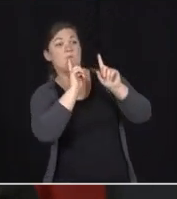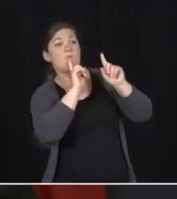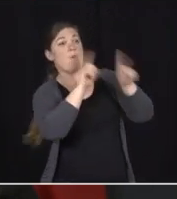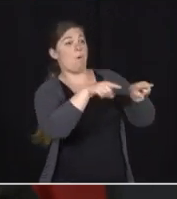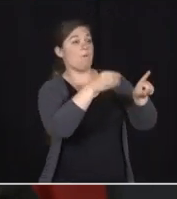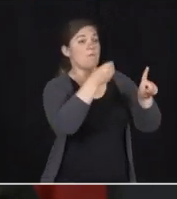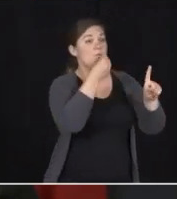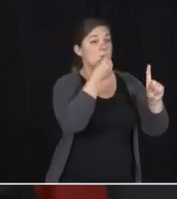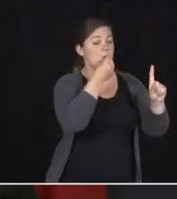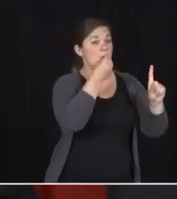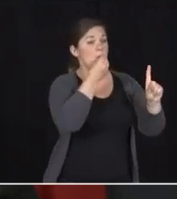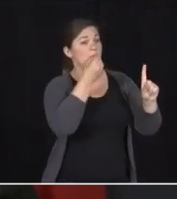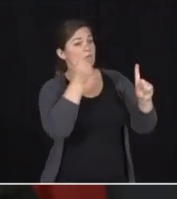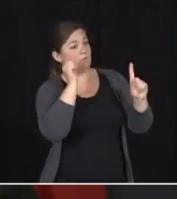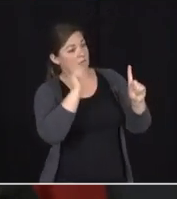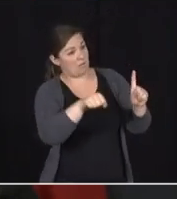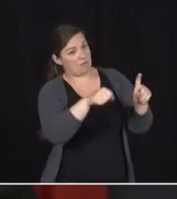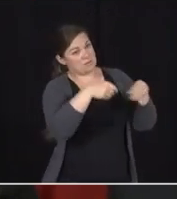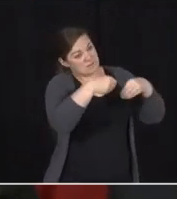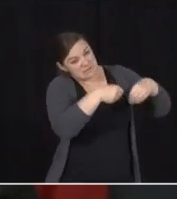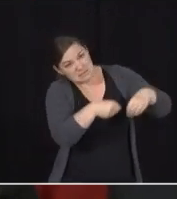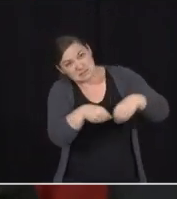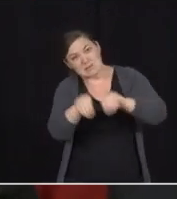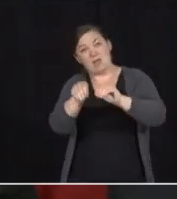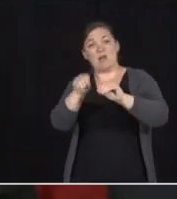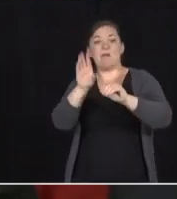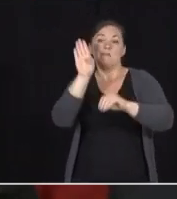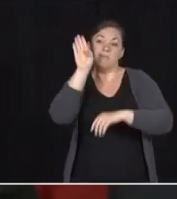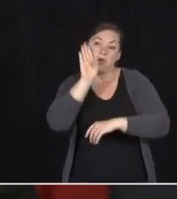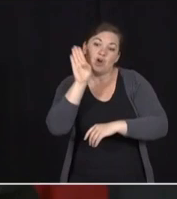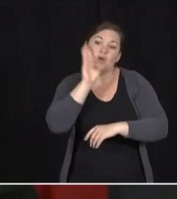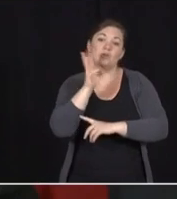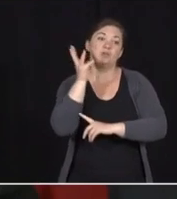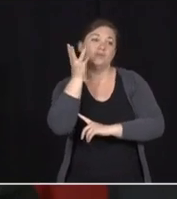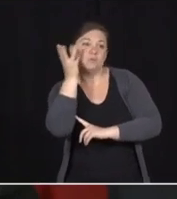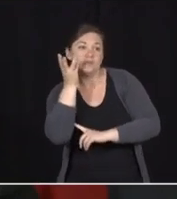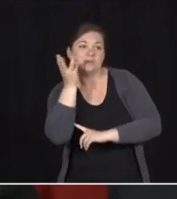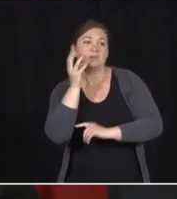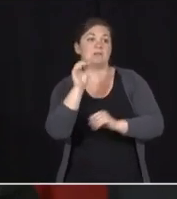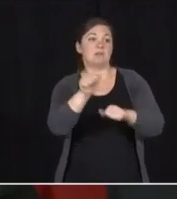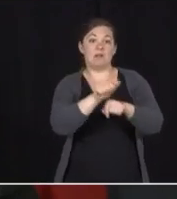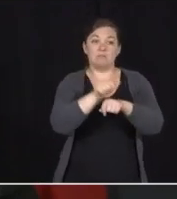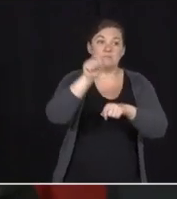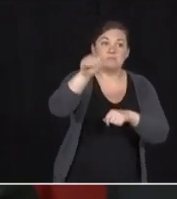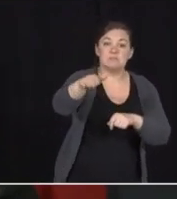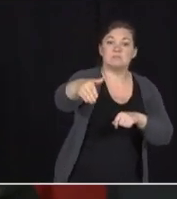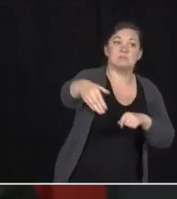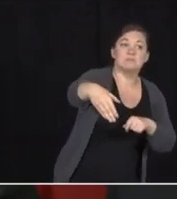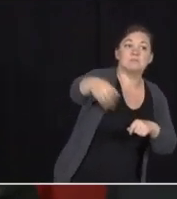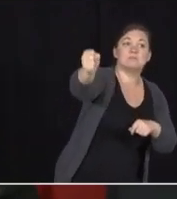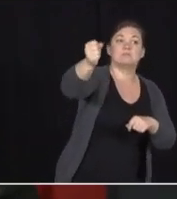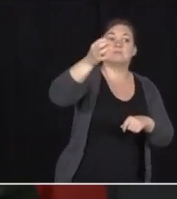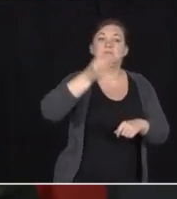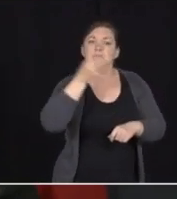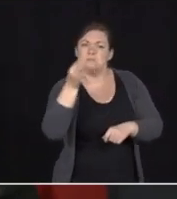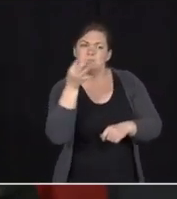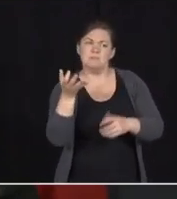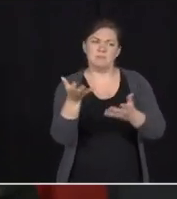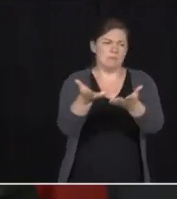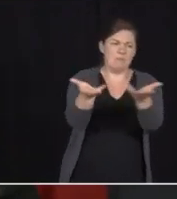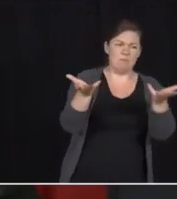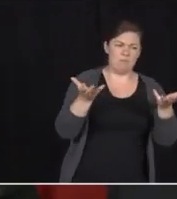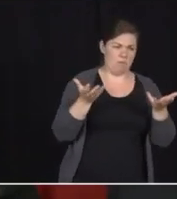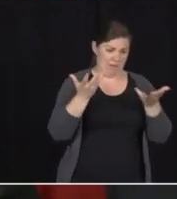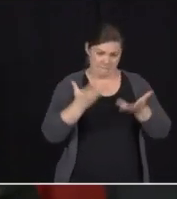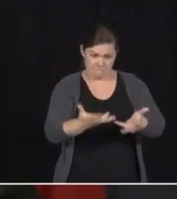type of liberalization that your government has looked to do in the past. Mm-hmm. Will you be looking to keep that? Do you see any reason that we should go back